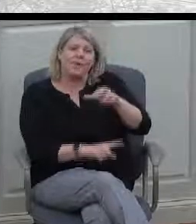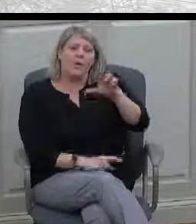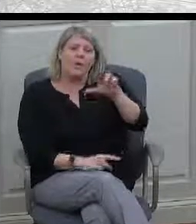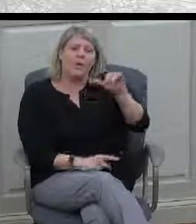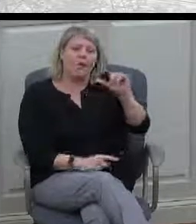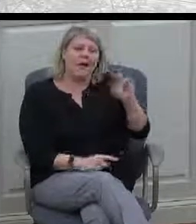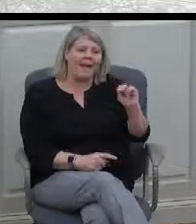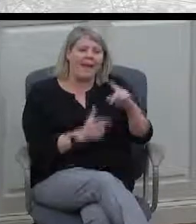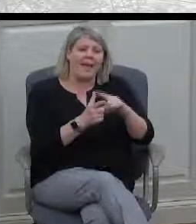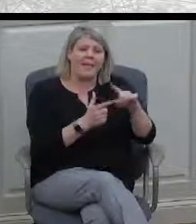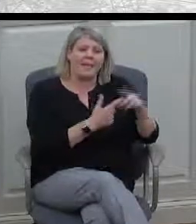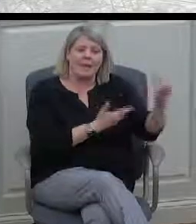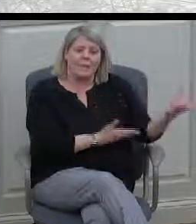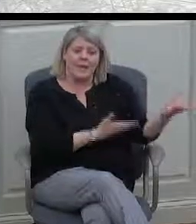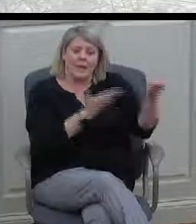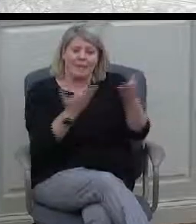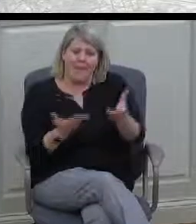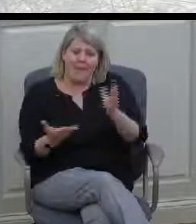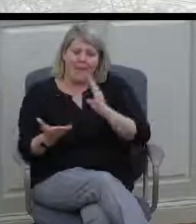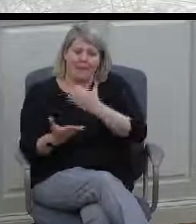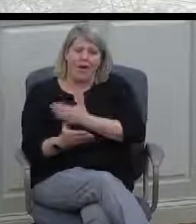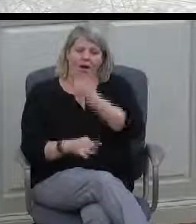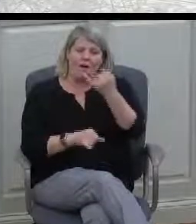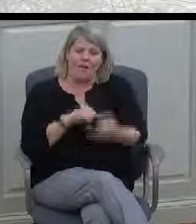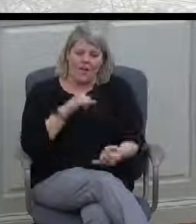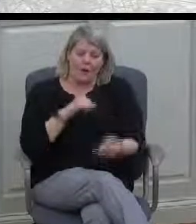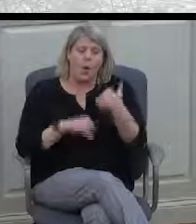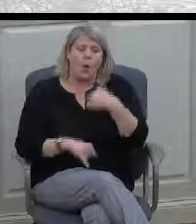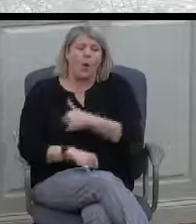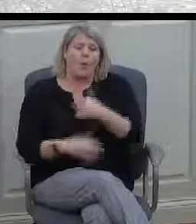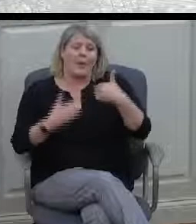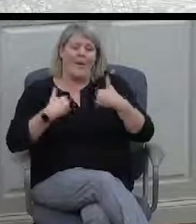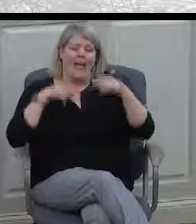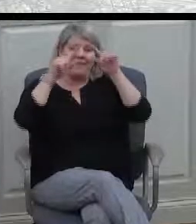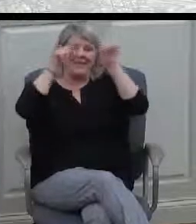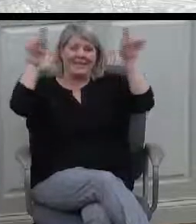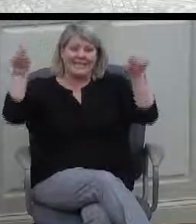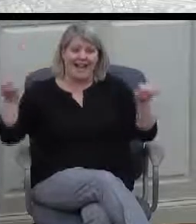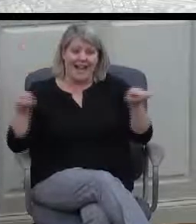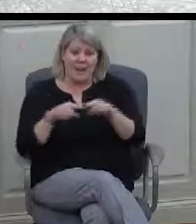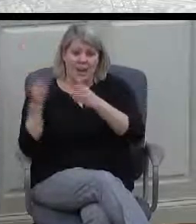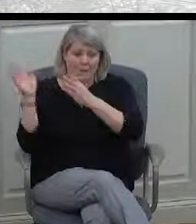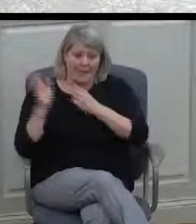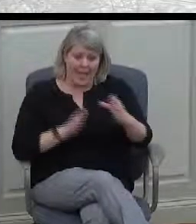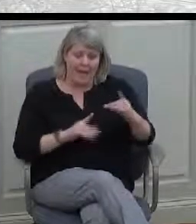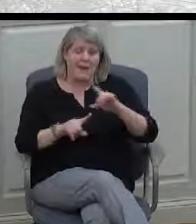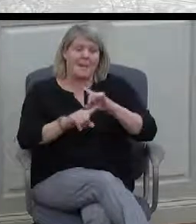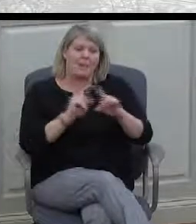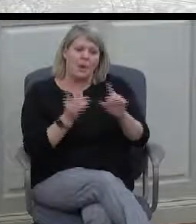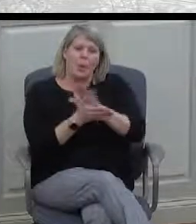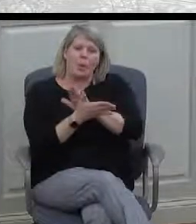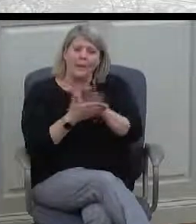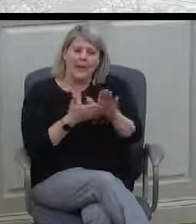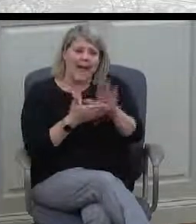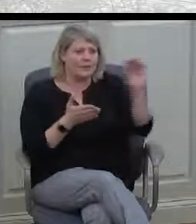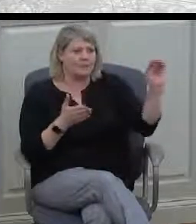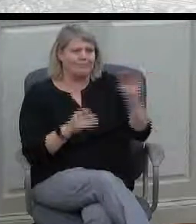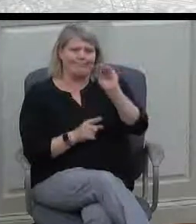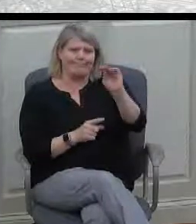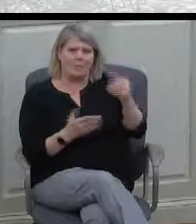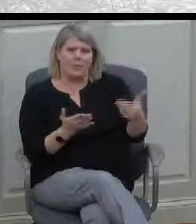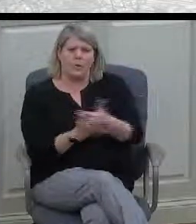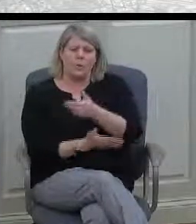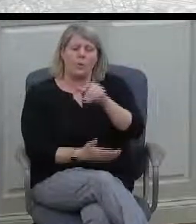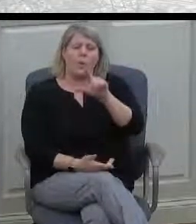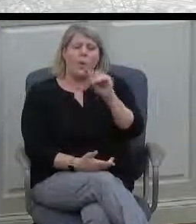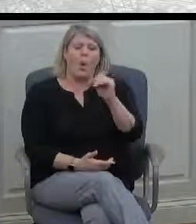kind of finalize that design. We have the wayfinding master plan, but I think it'd be good to integrate the new logo into it. And we've